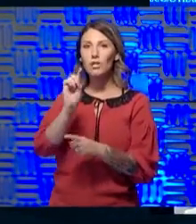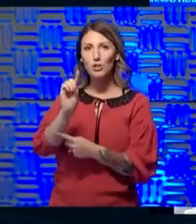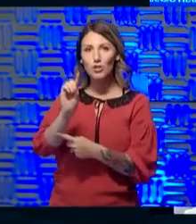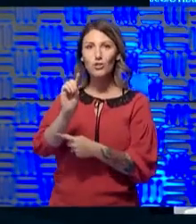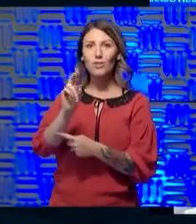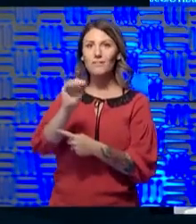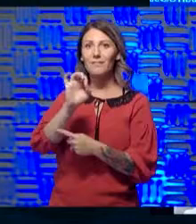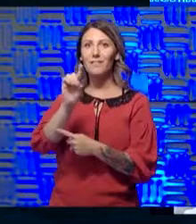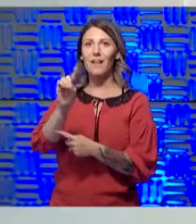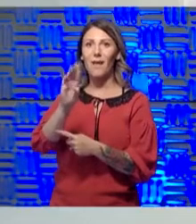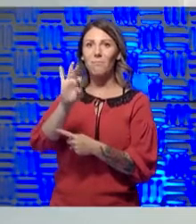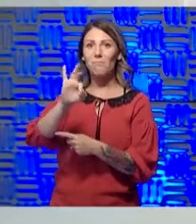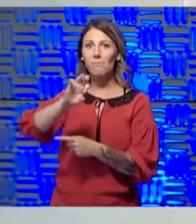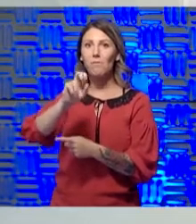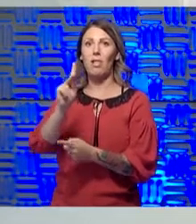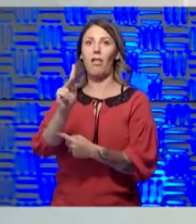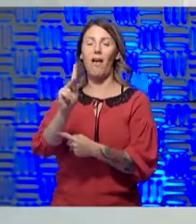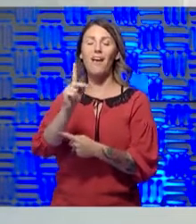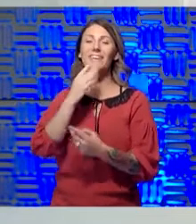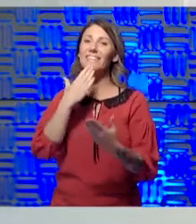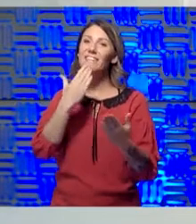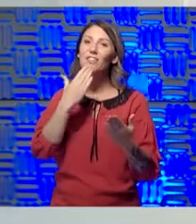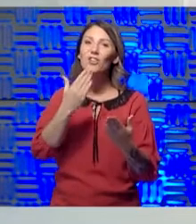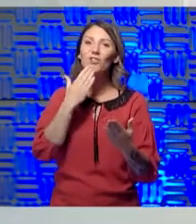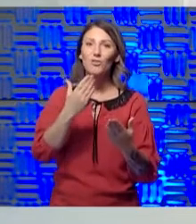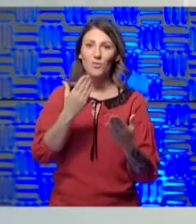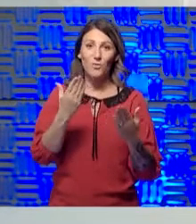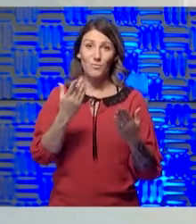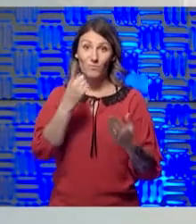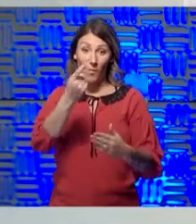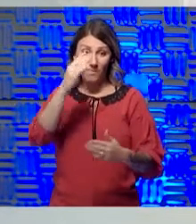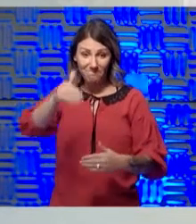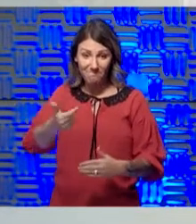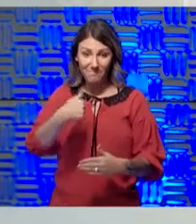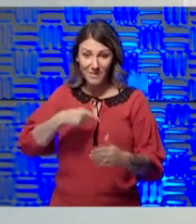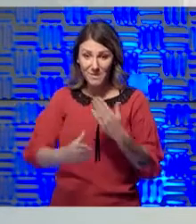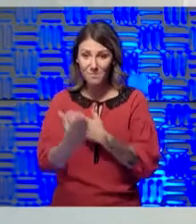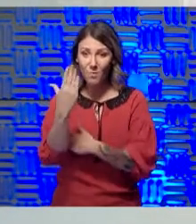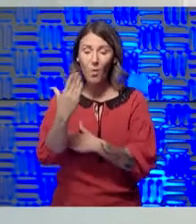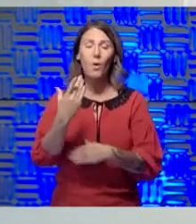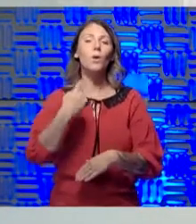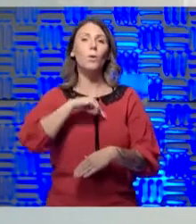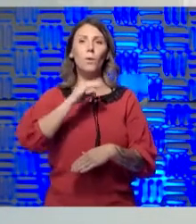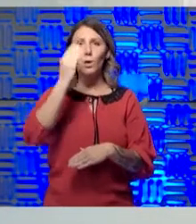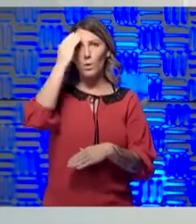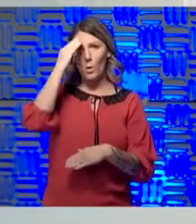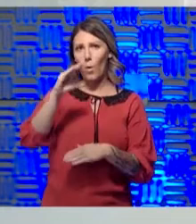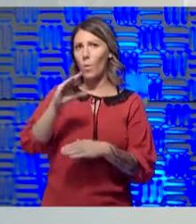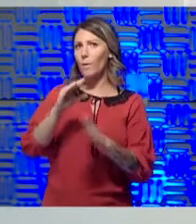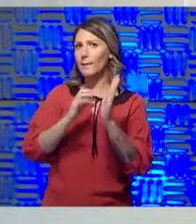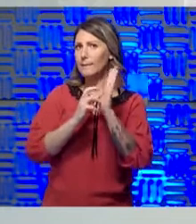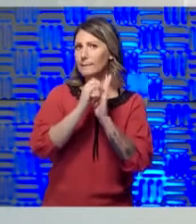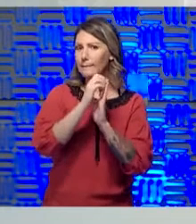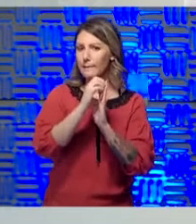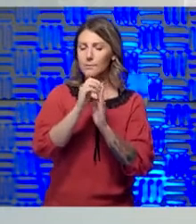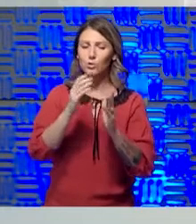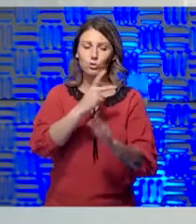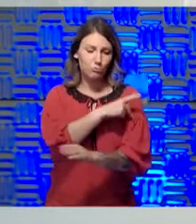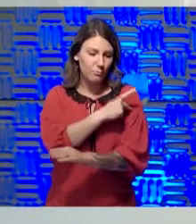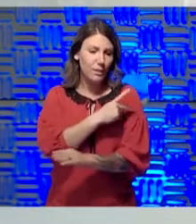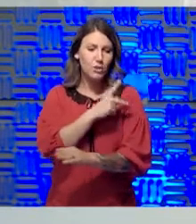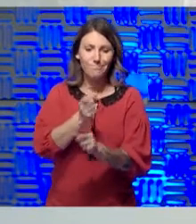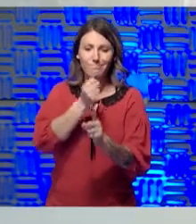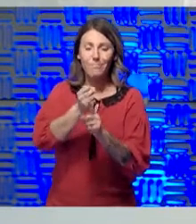you for having me on this morning. That is true. We do know that cancer patients, because of its impact on the immune